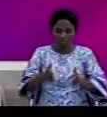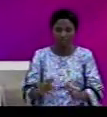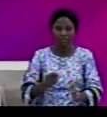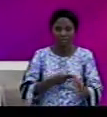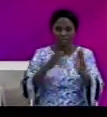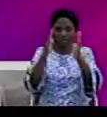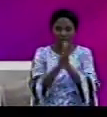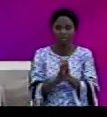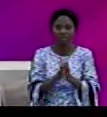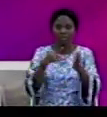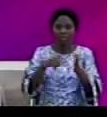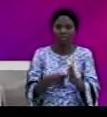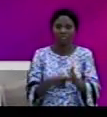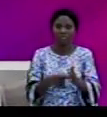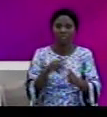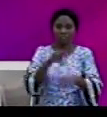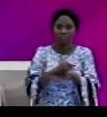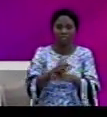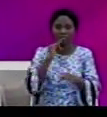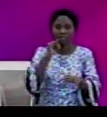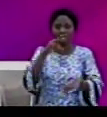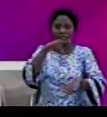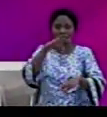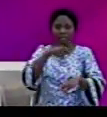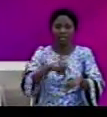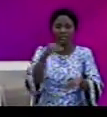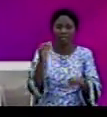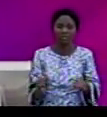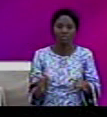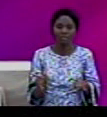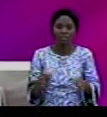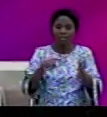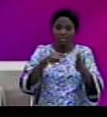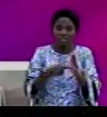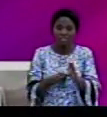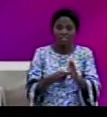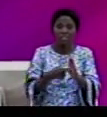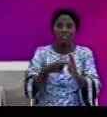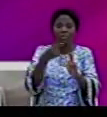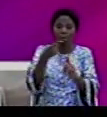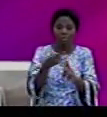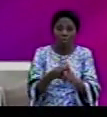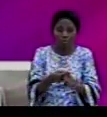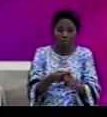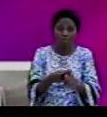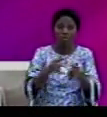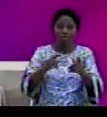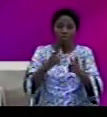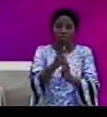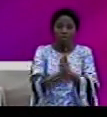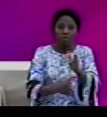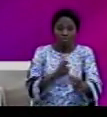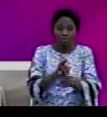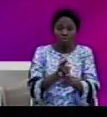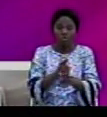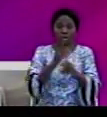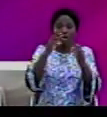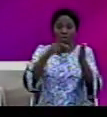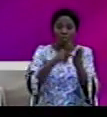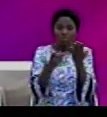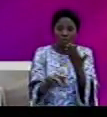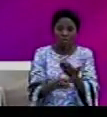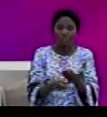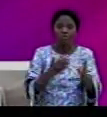This message is timely. This month's Global Crusade, Total Freedom Through Faith